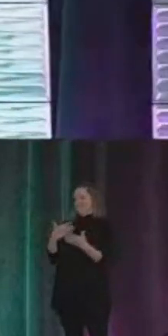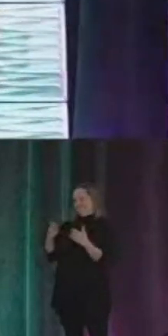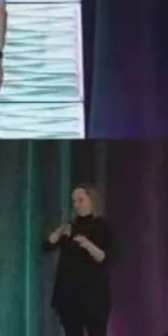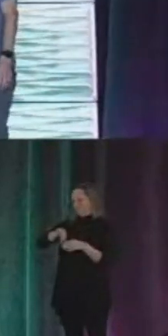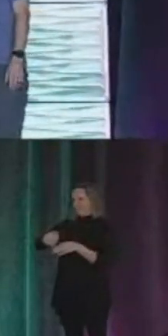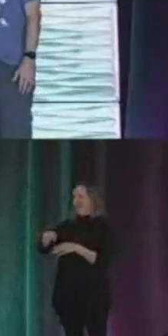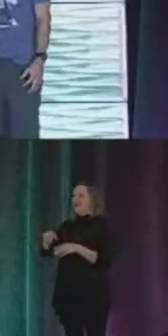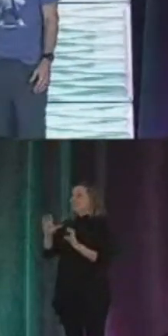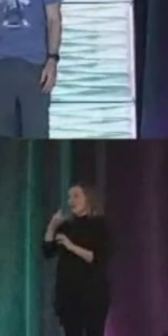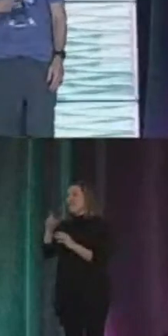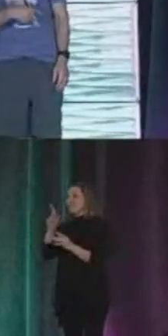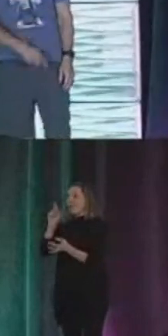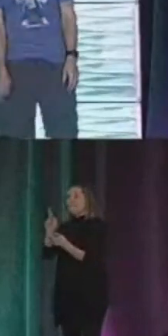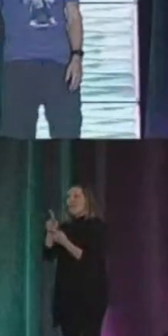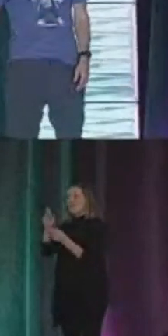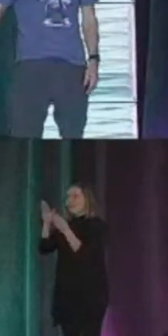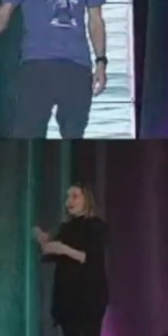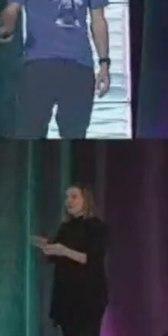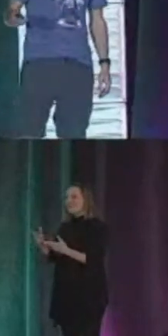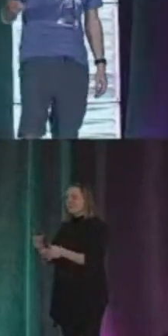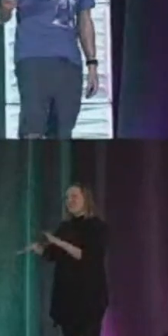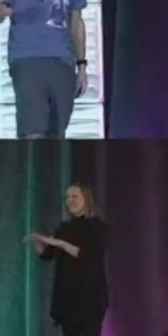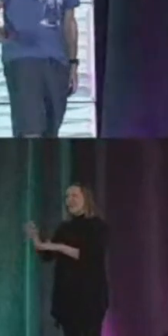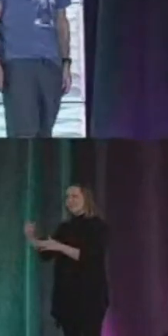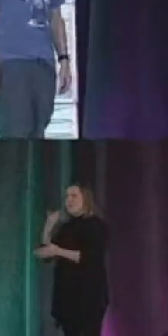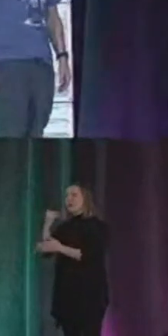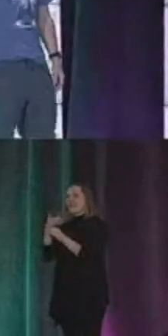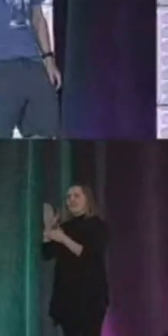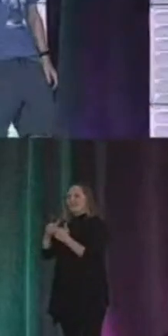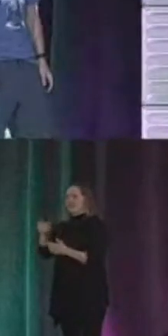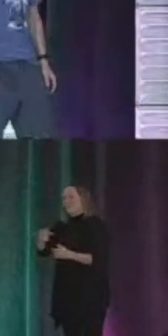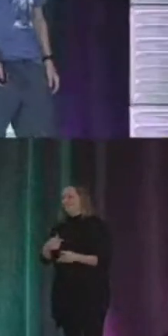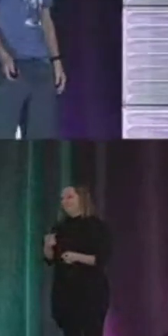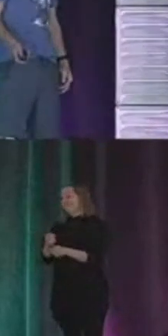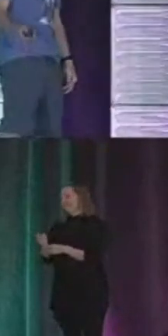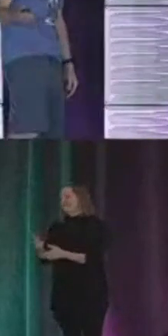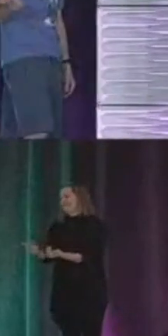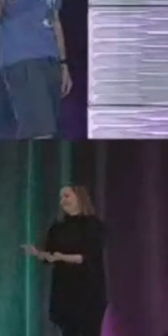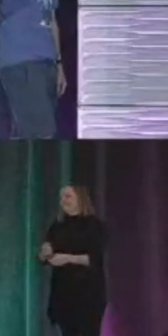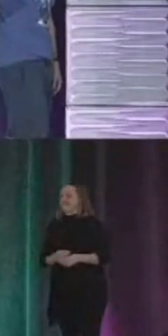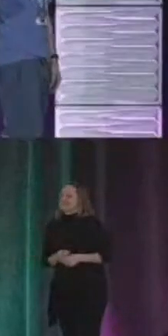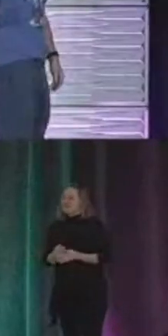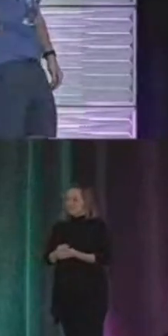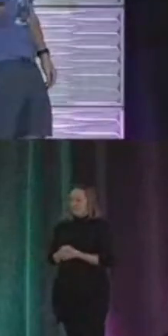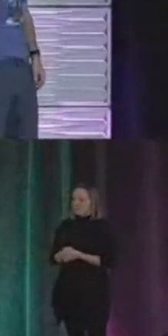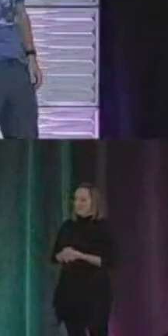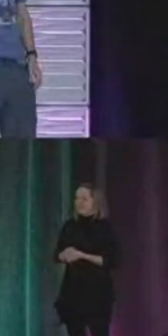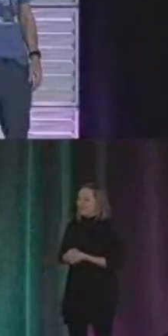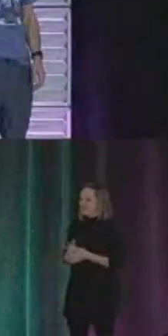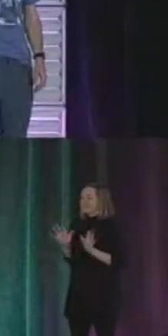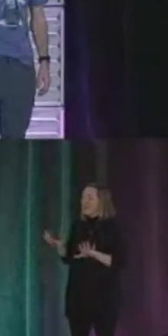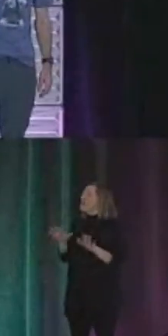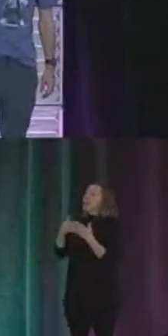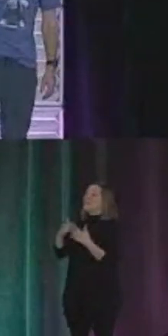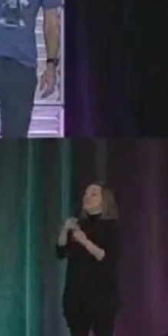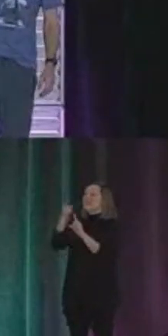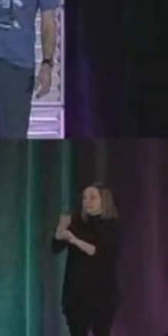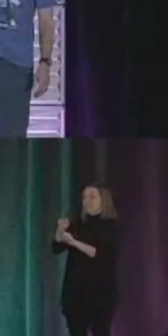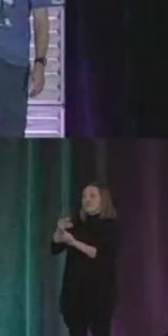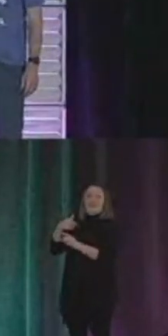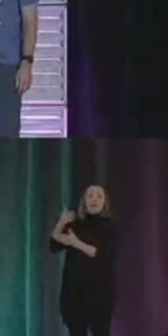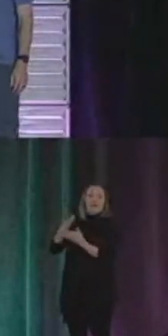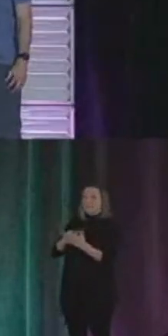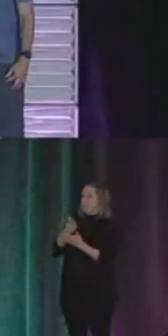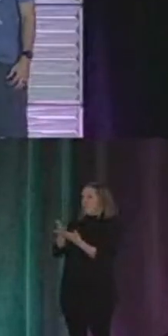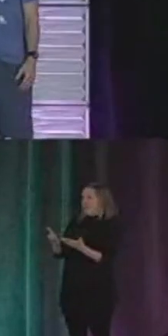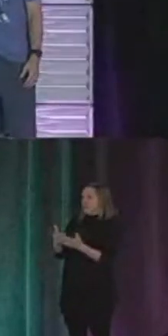the perfect person because they probably already found somebody better than you. Just kidding. So here are a couple of things, though.